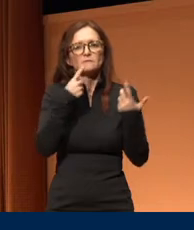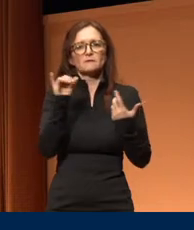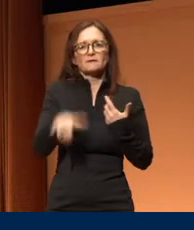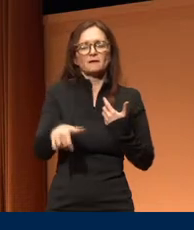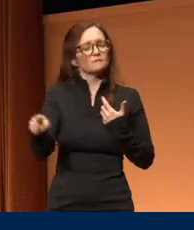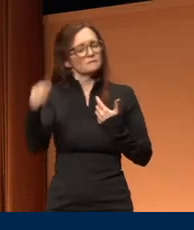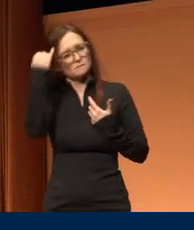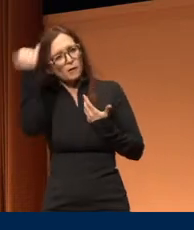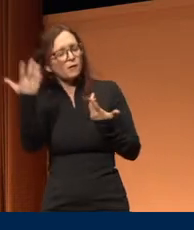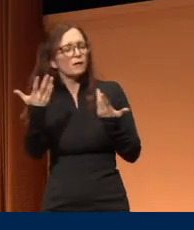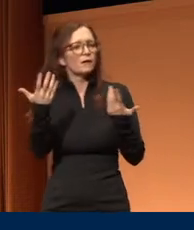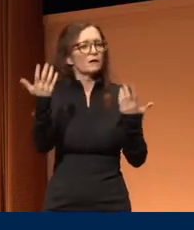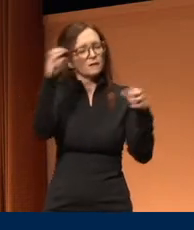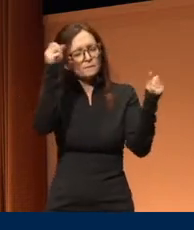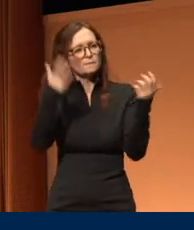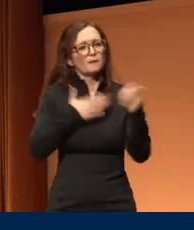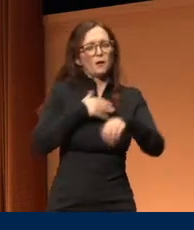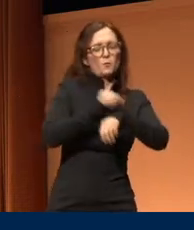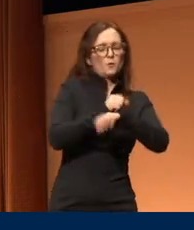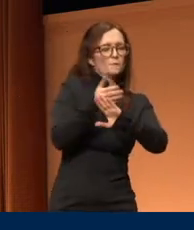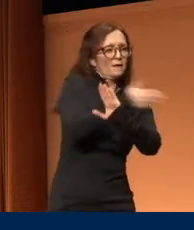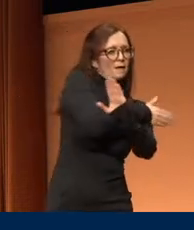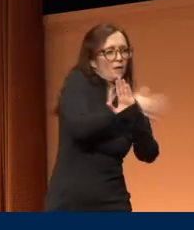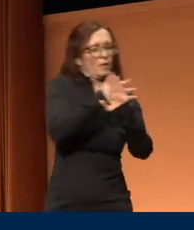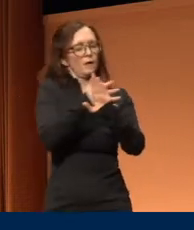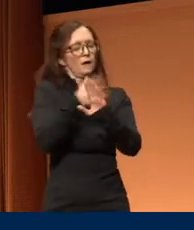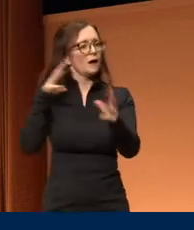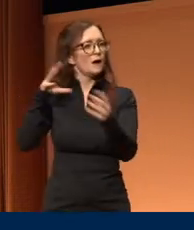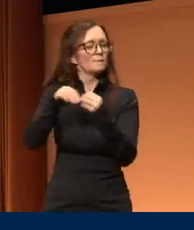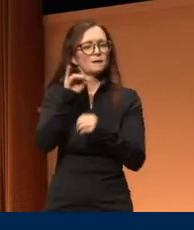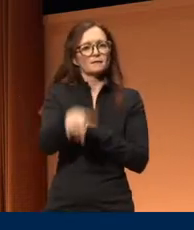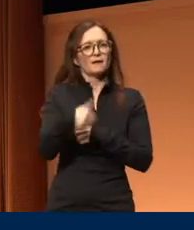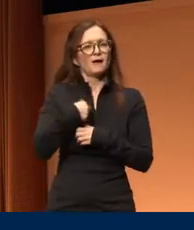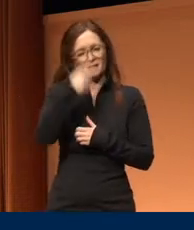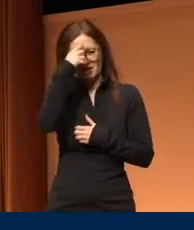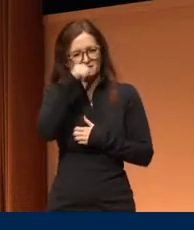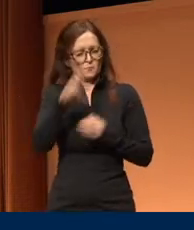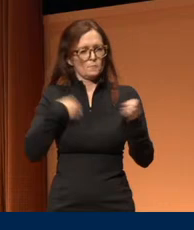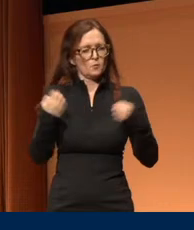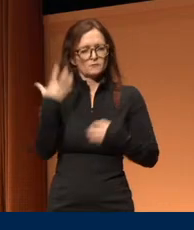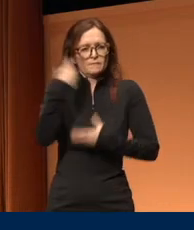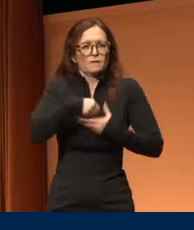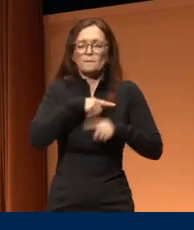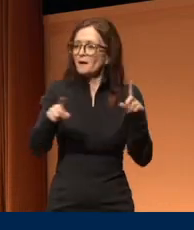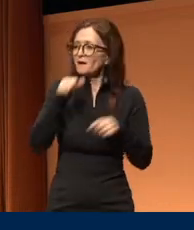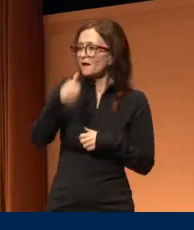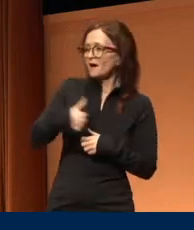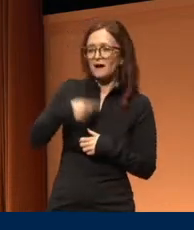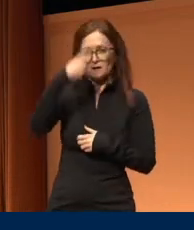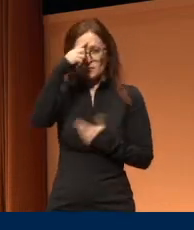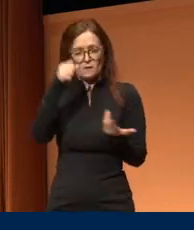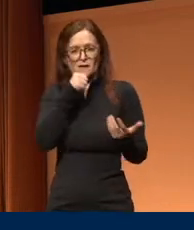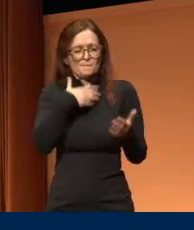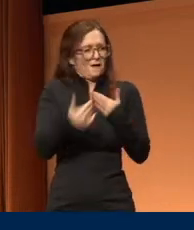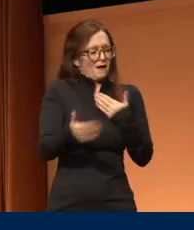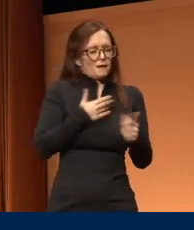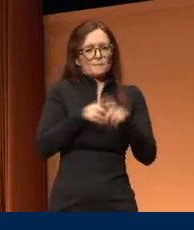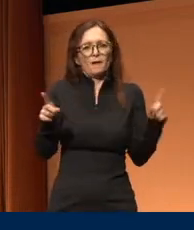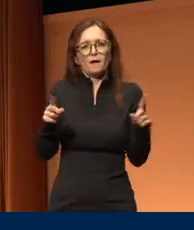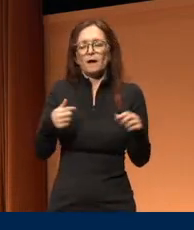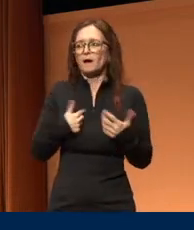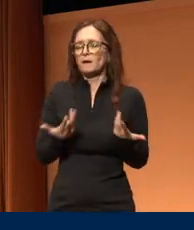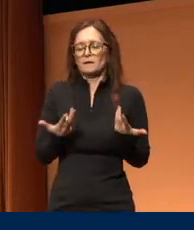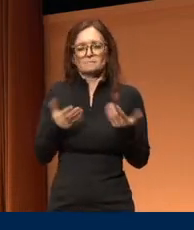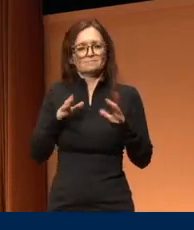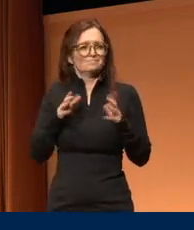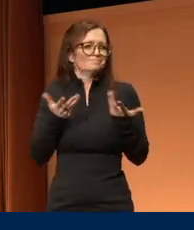intellectually. In my work until then, I had always ignored the role of emotions. It's not that I thought they did not matter, but I proceeded as